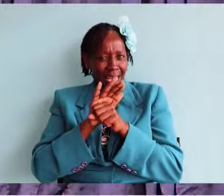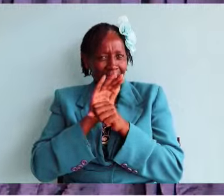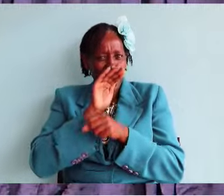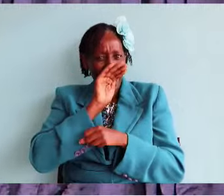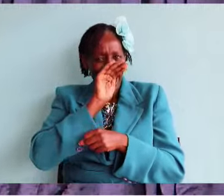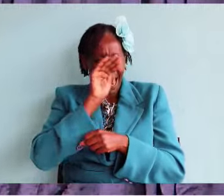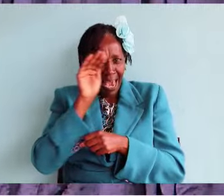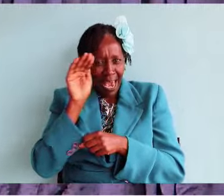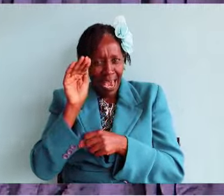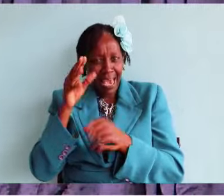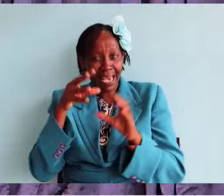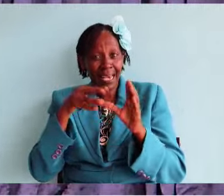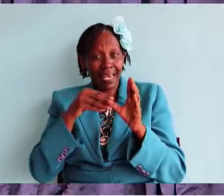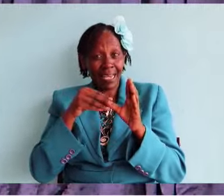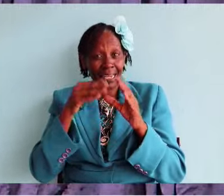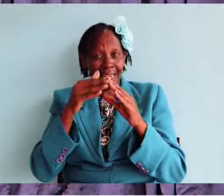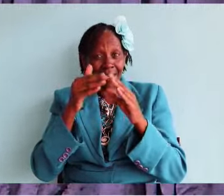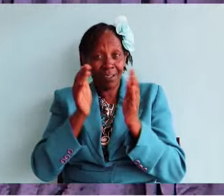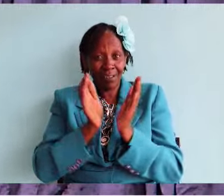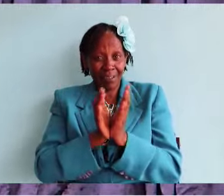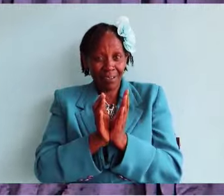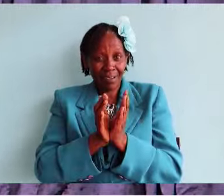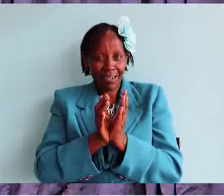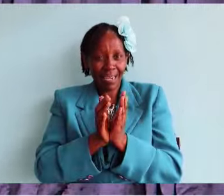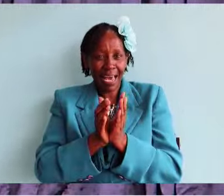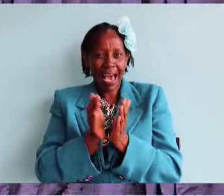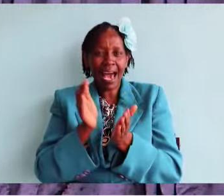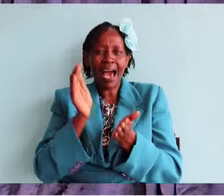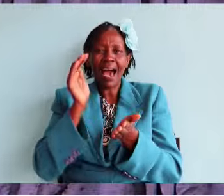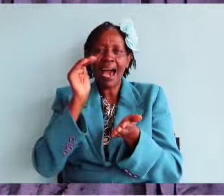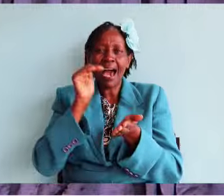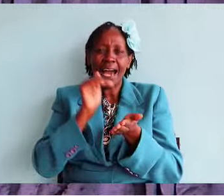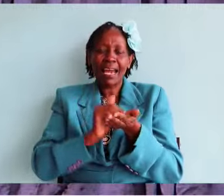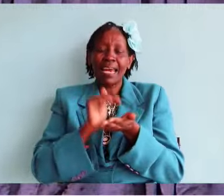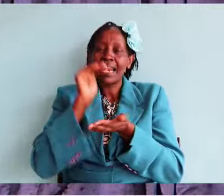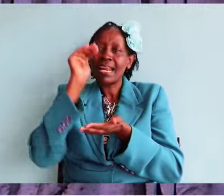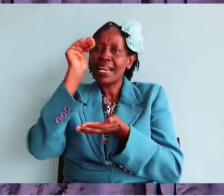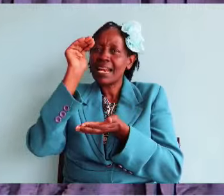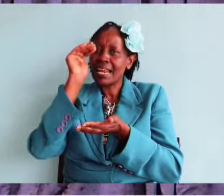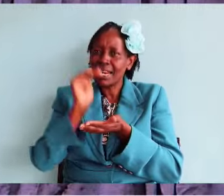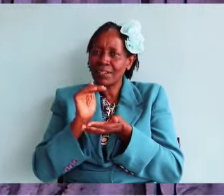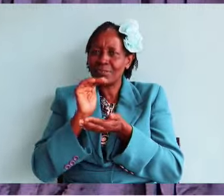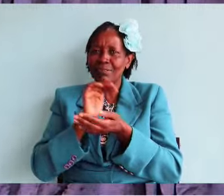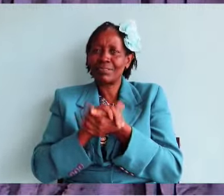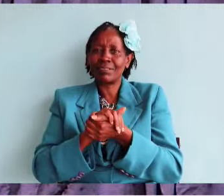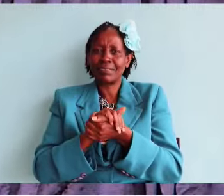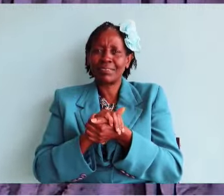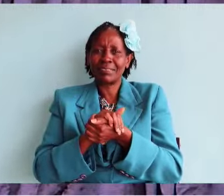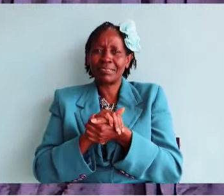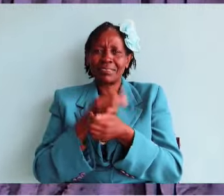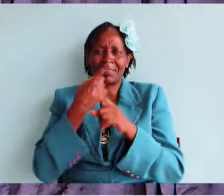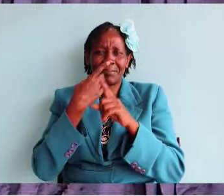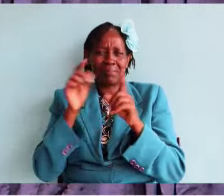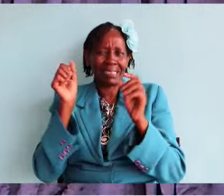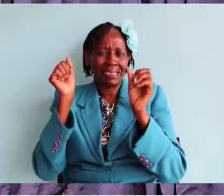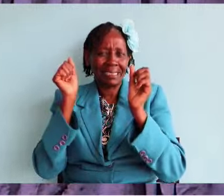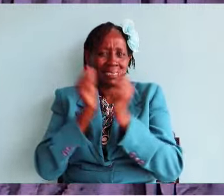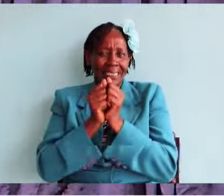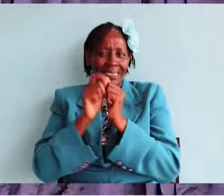reduce it again. And then he got 10,000 men, and they are still too much for the Lord to